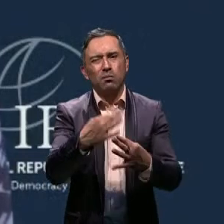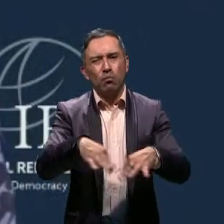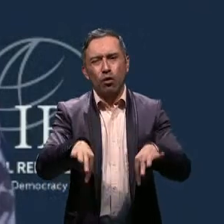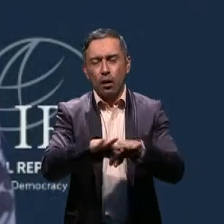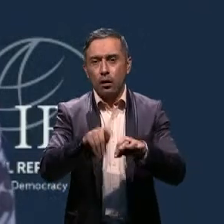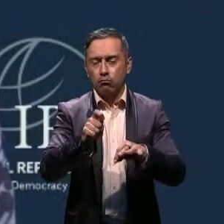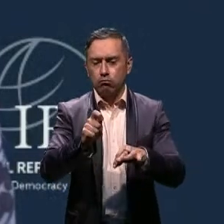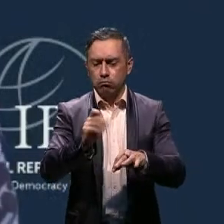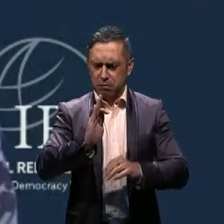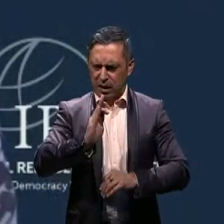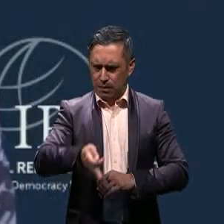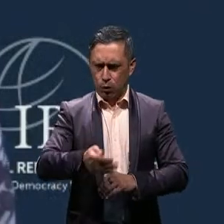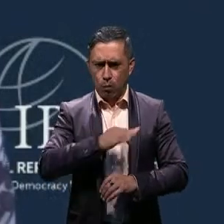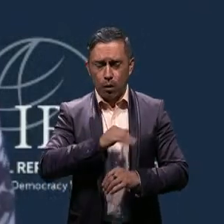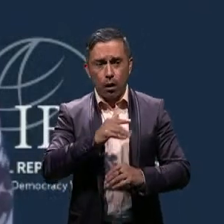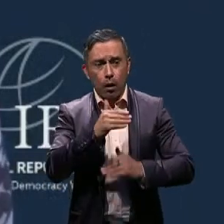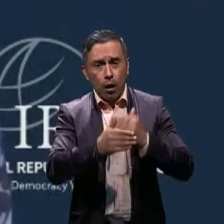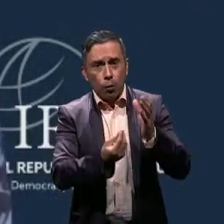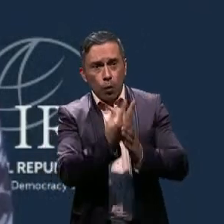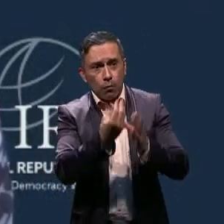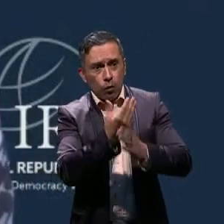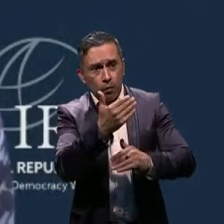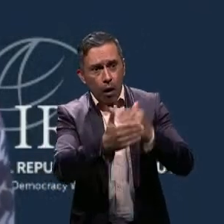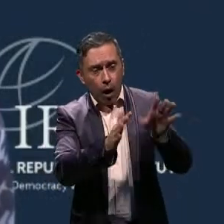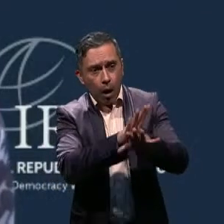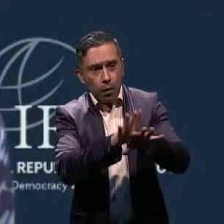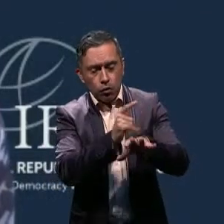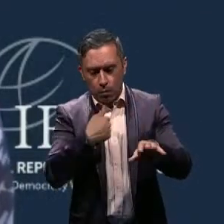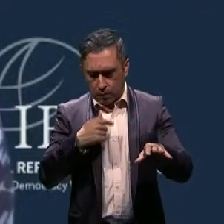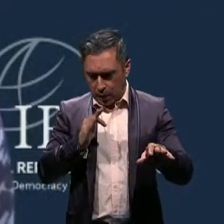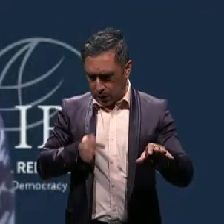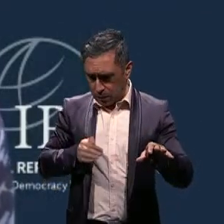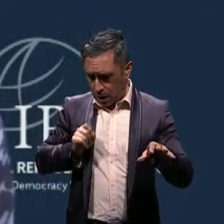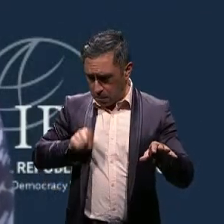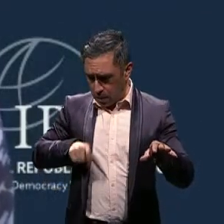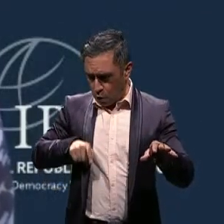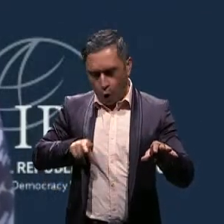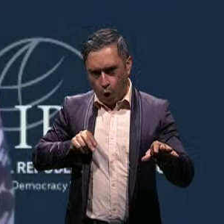They acknowledge that they have to be